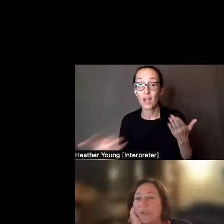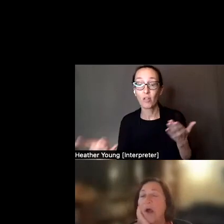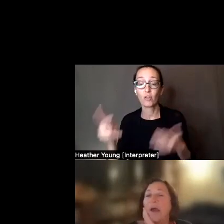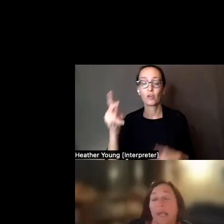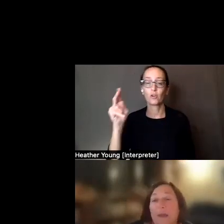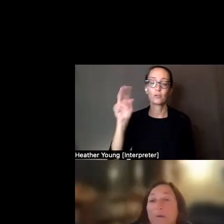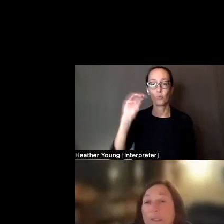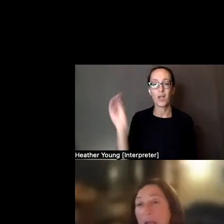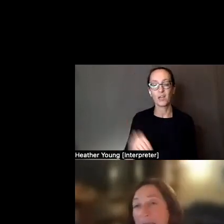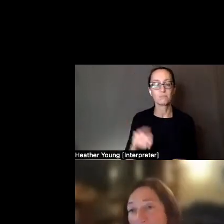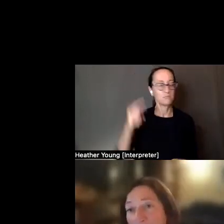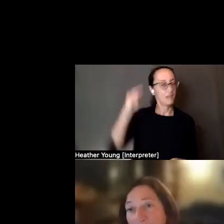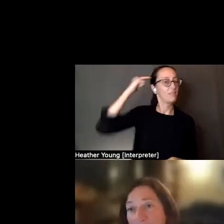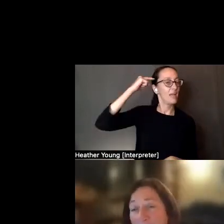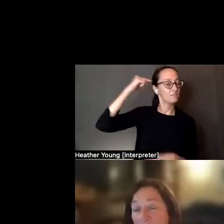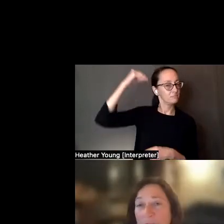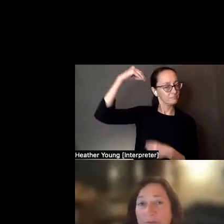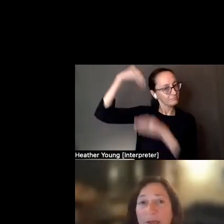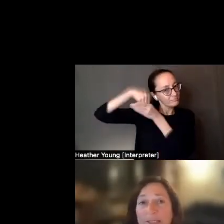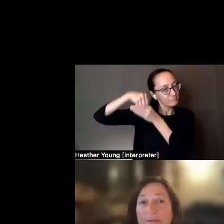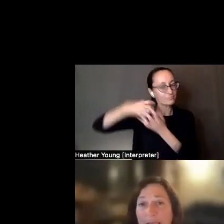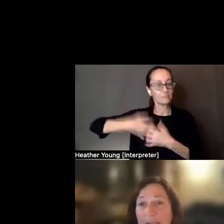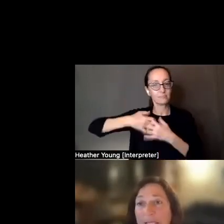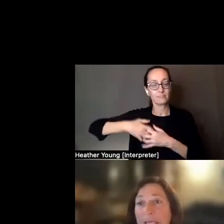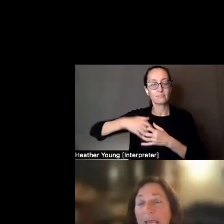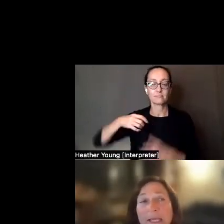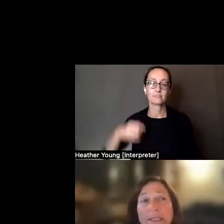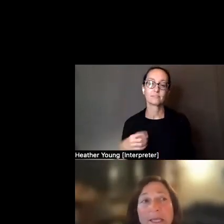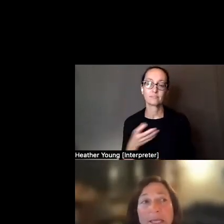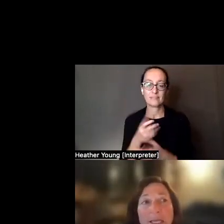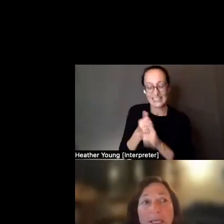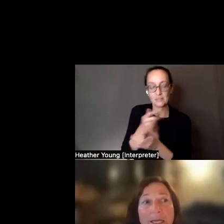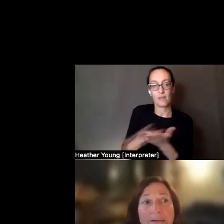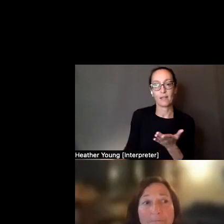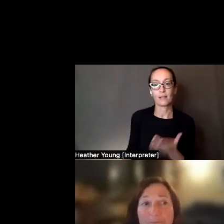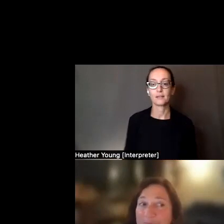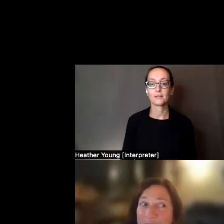we're talking about. We're talking about the internal device failing. And